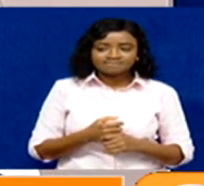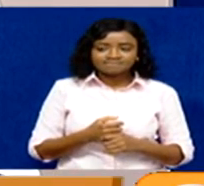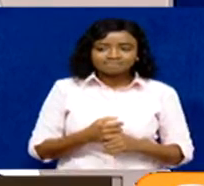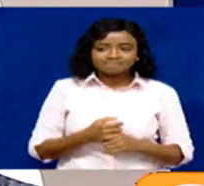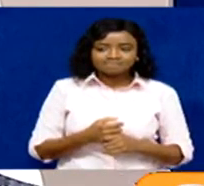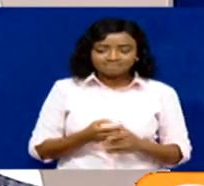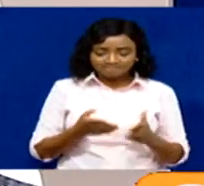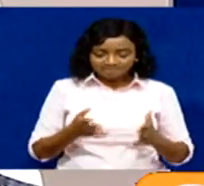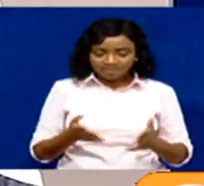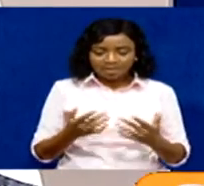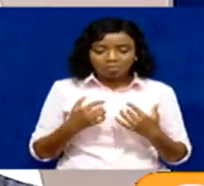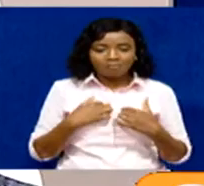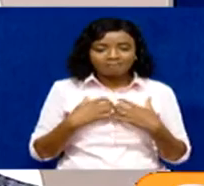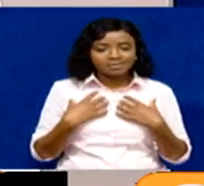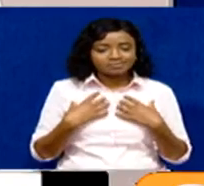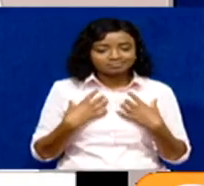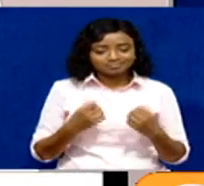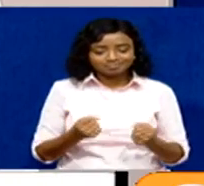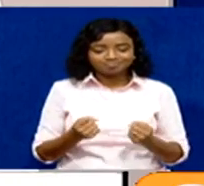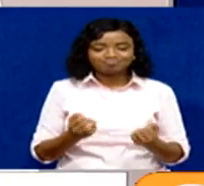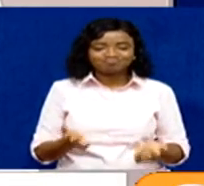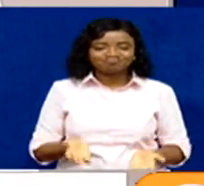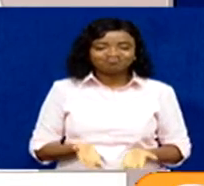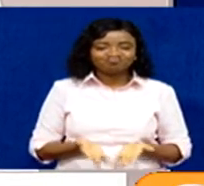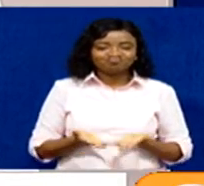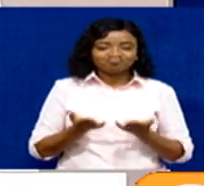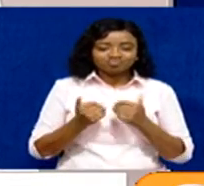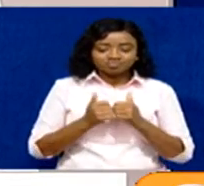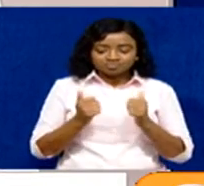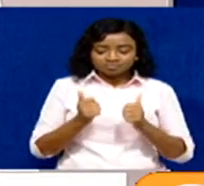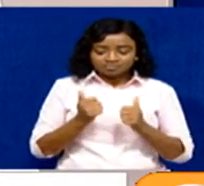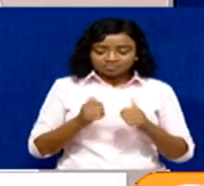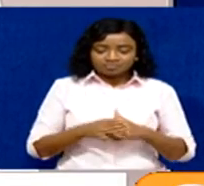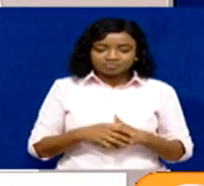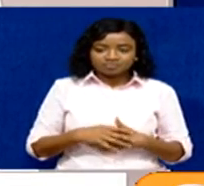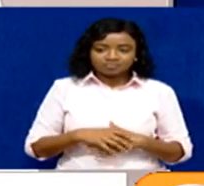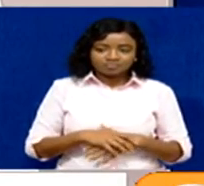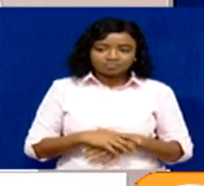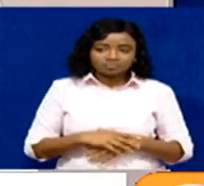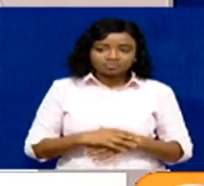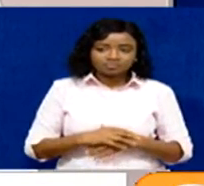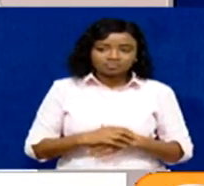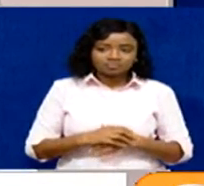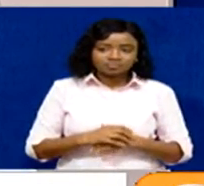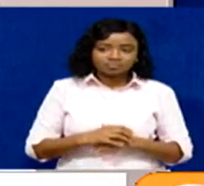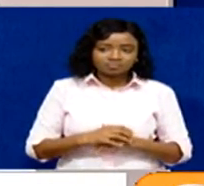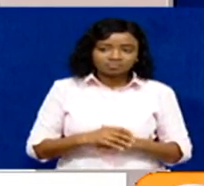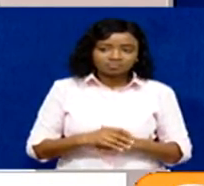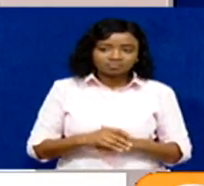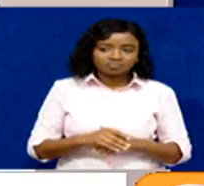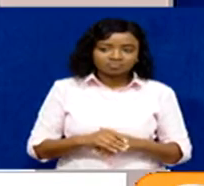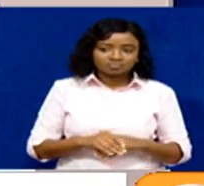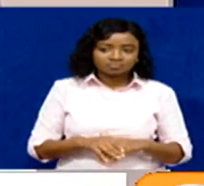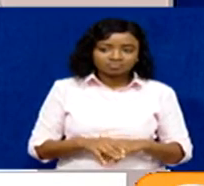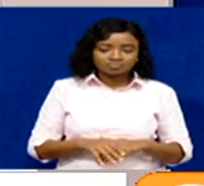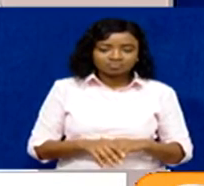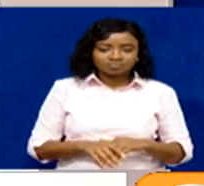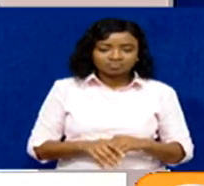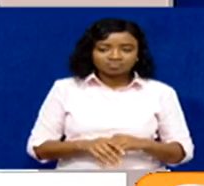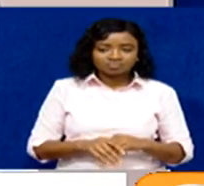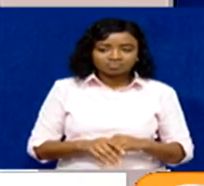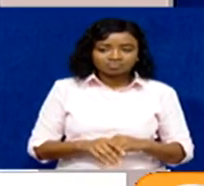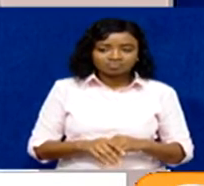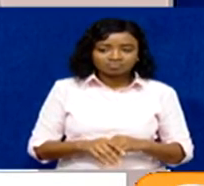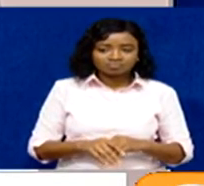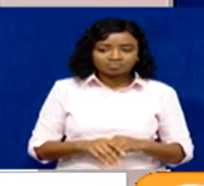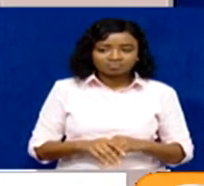and I'm recovering quite well. It was in a somewhat inconvenient place. Yeah. That's